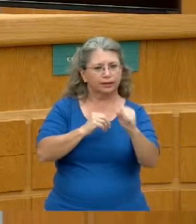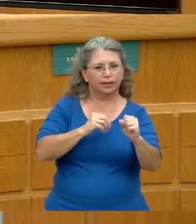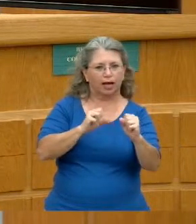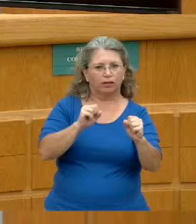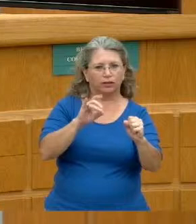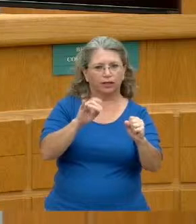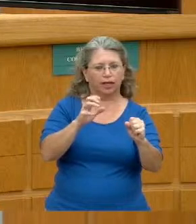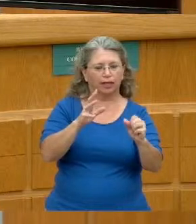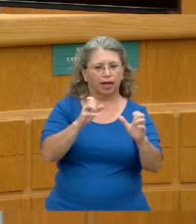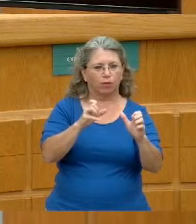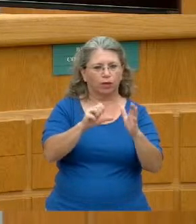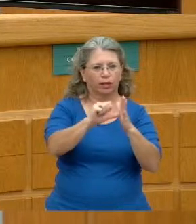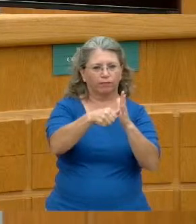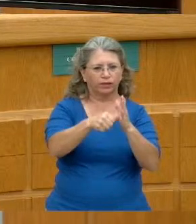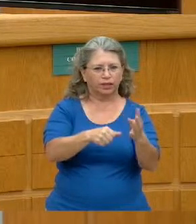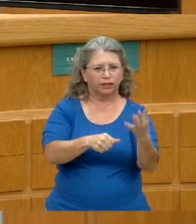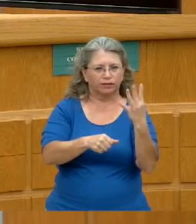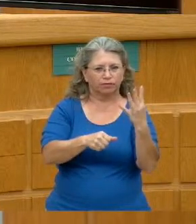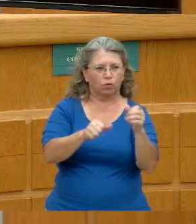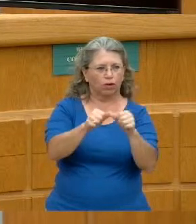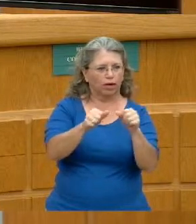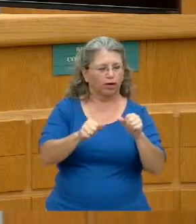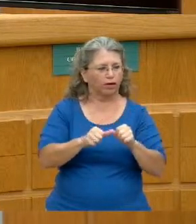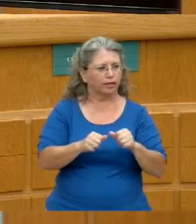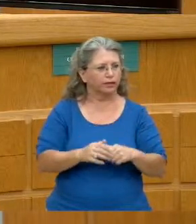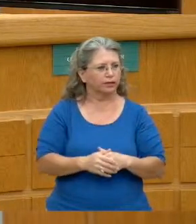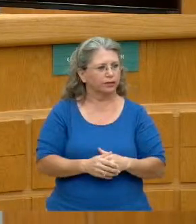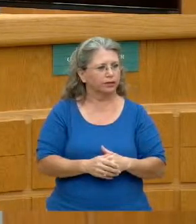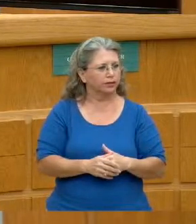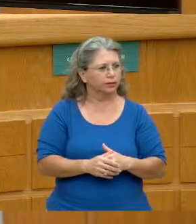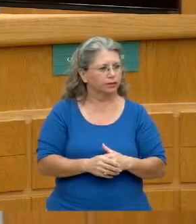areas. I'm going to point them out to you in a moment, right here.